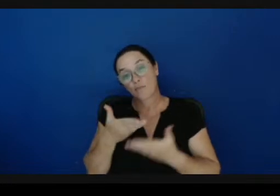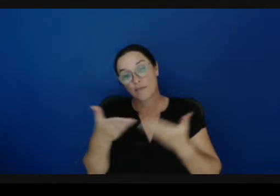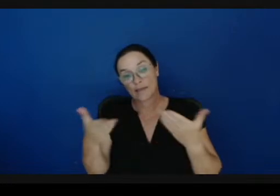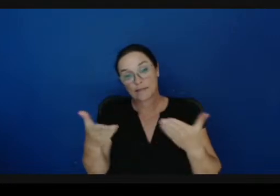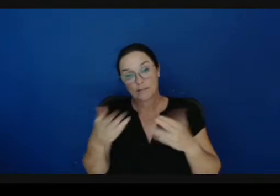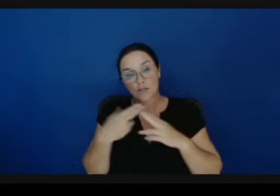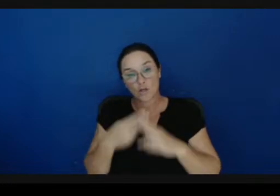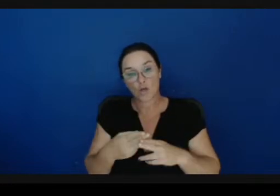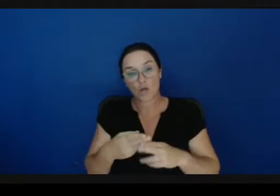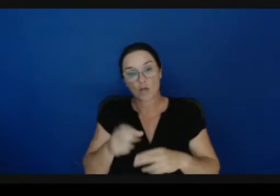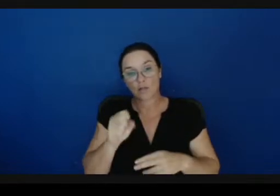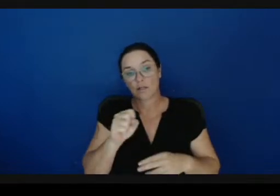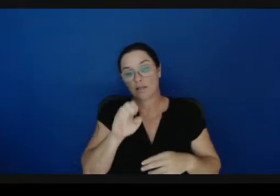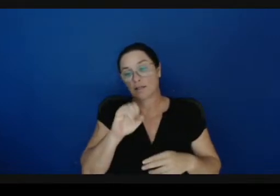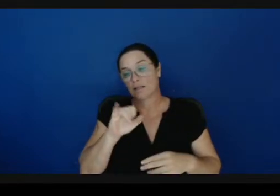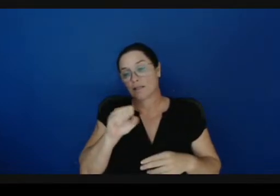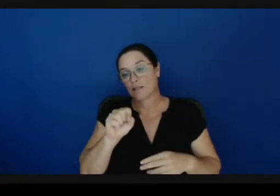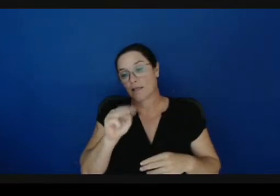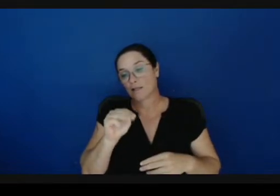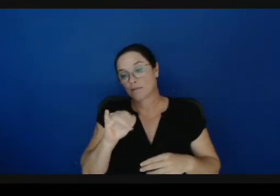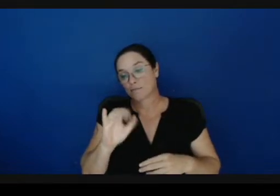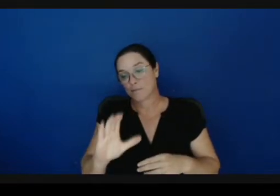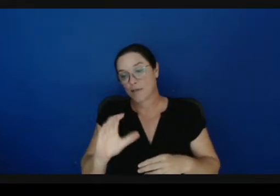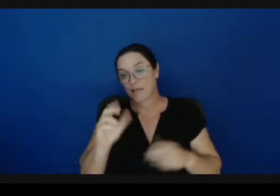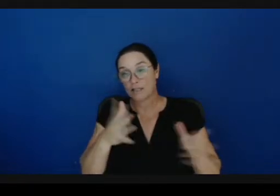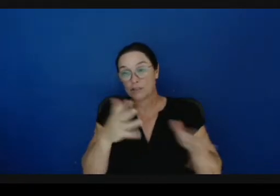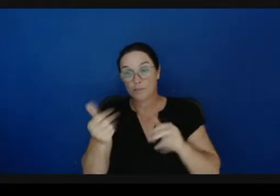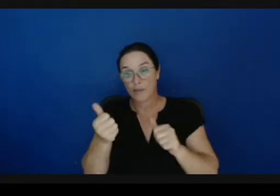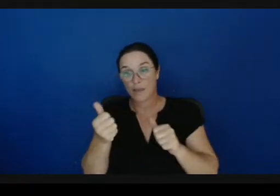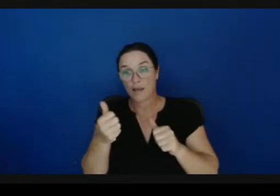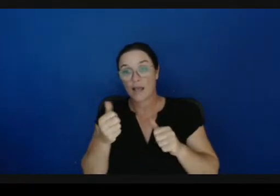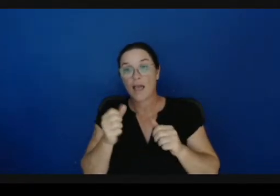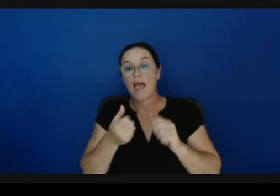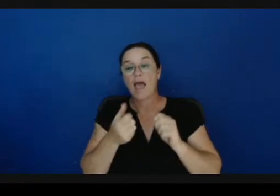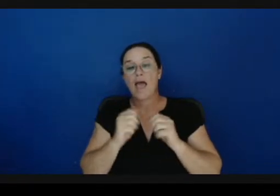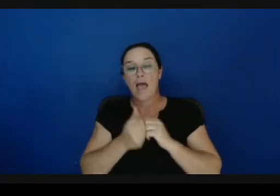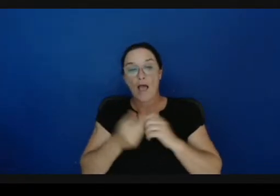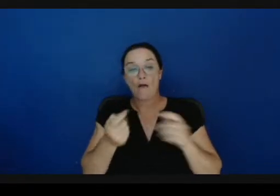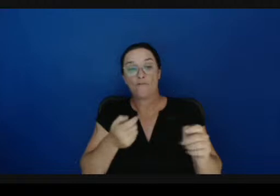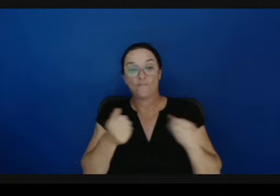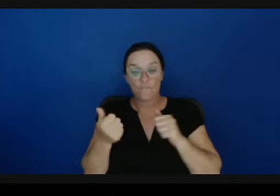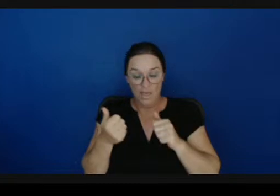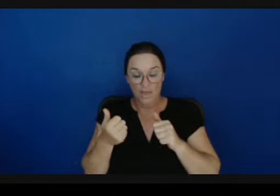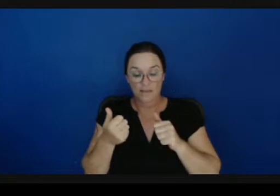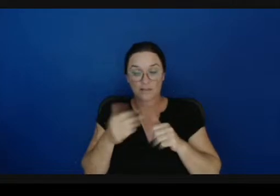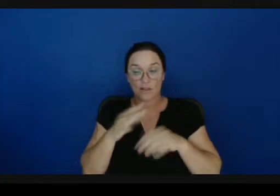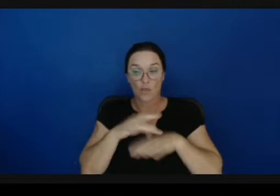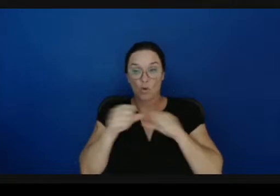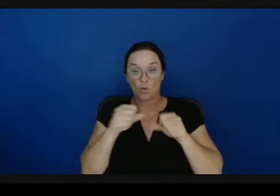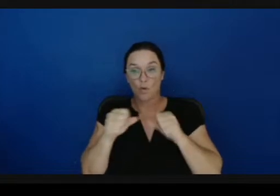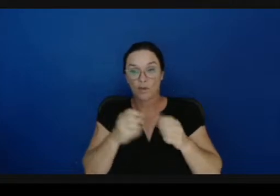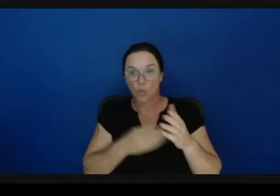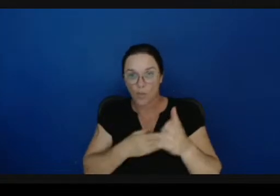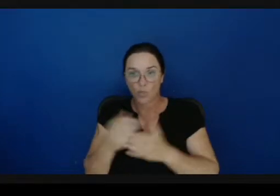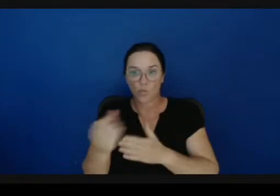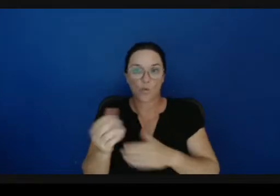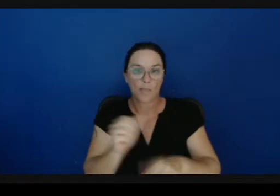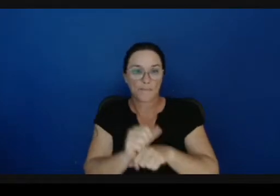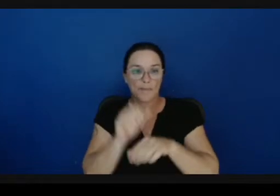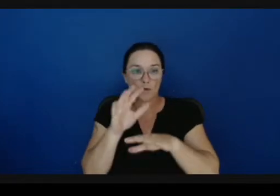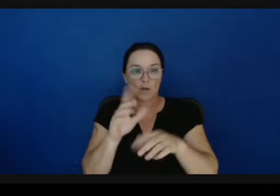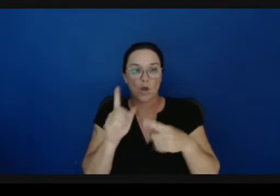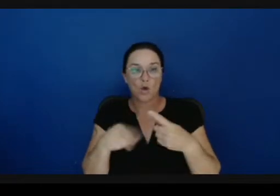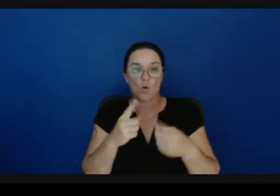call the seismic speed, right? How fast earthquakes are actually traveling through the mountain. Because when a volcano is really swollen